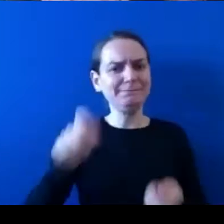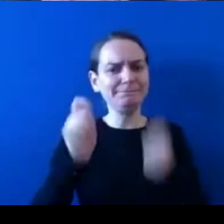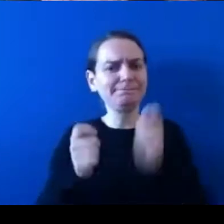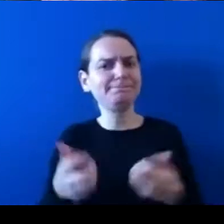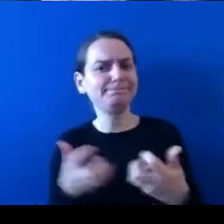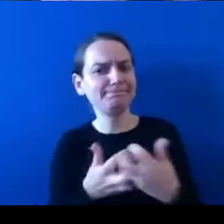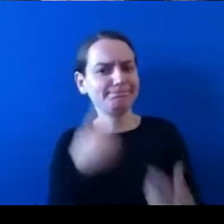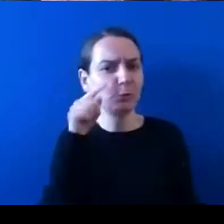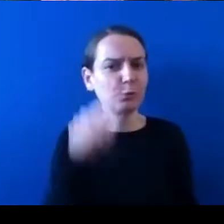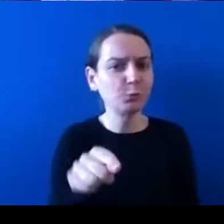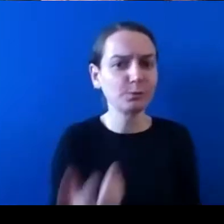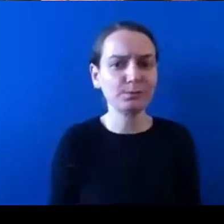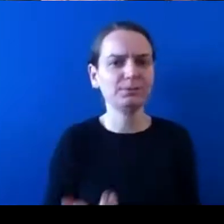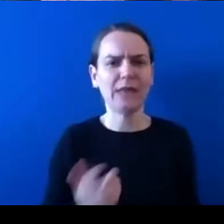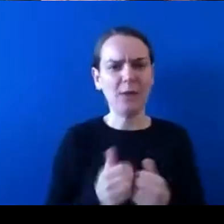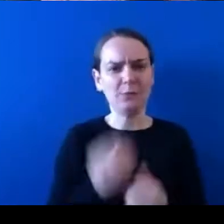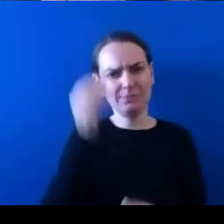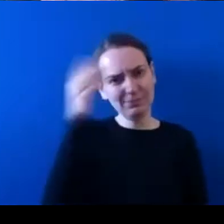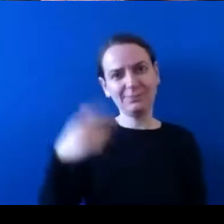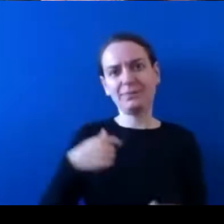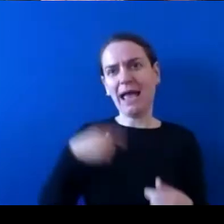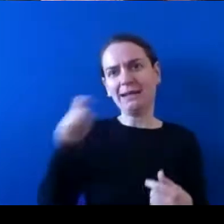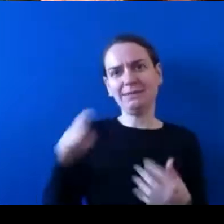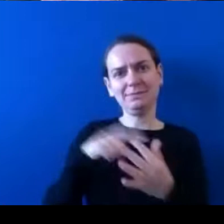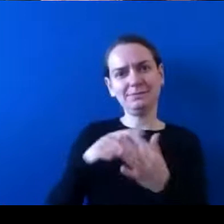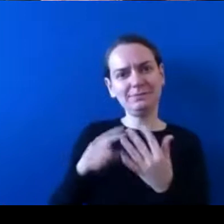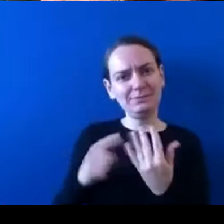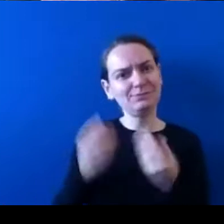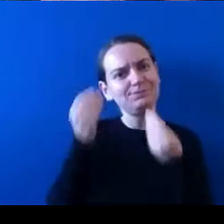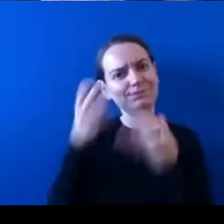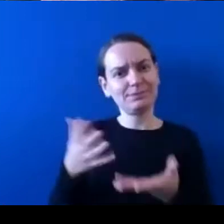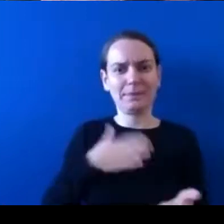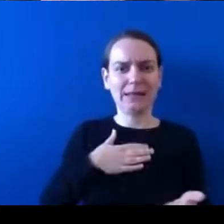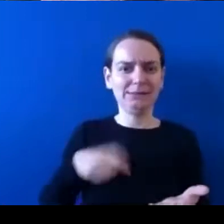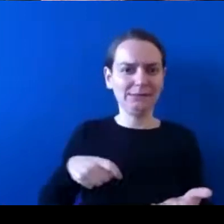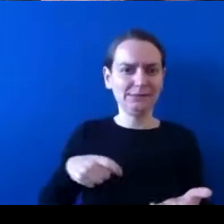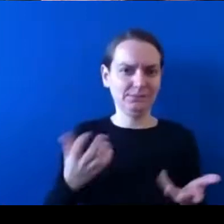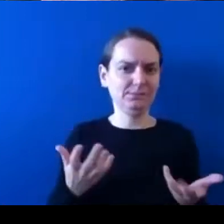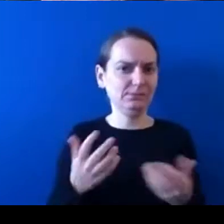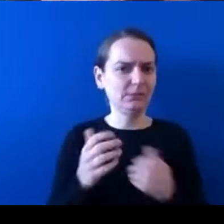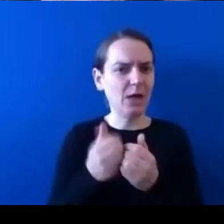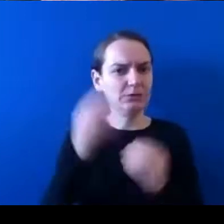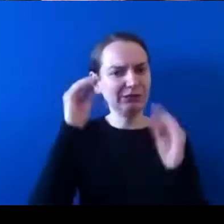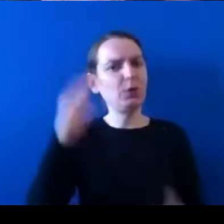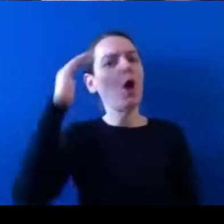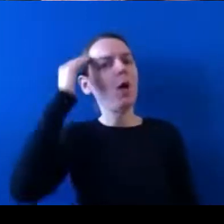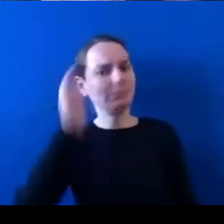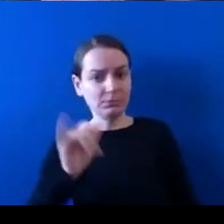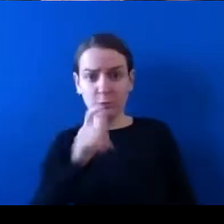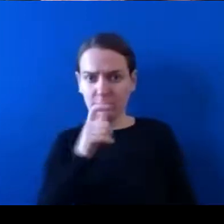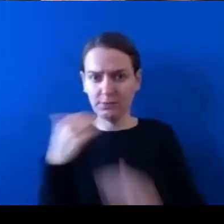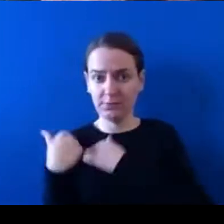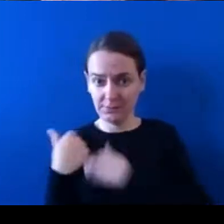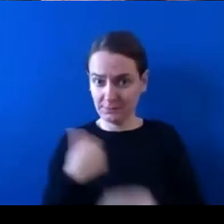Connect up when the office hours are for anybody that you want to talk to. And this also includes your orientation and mobility